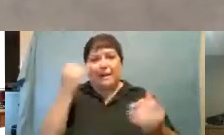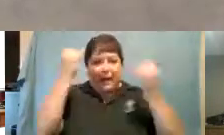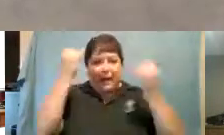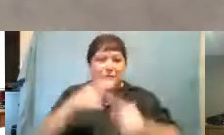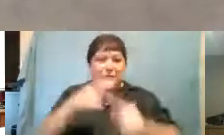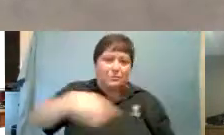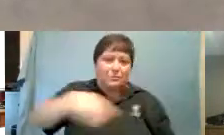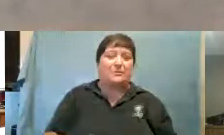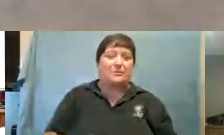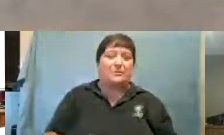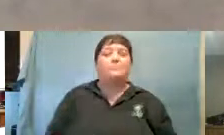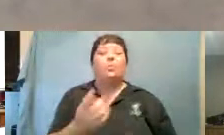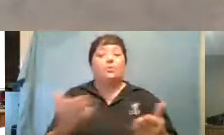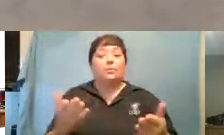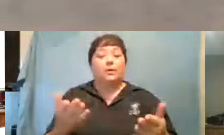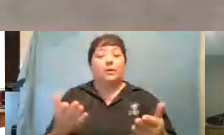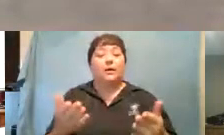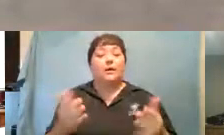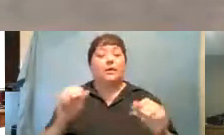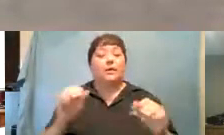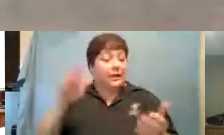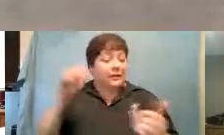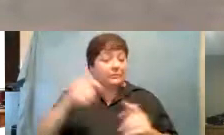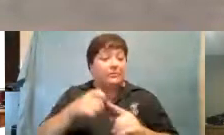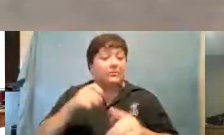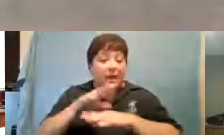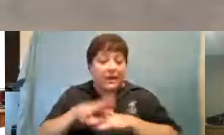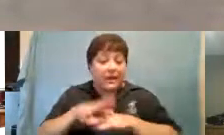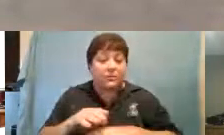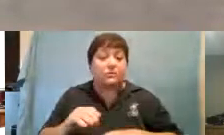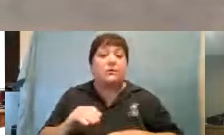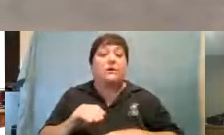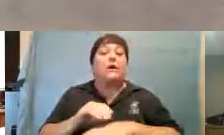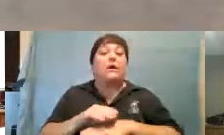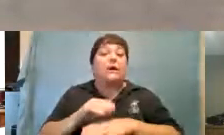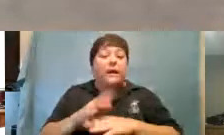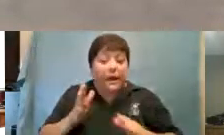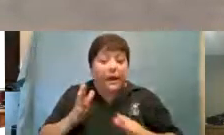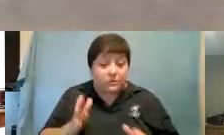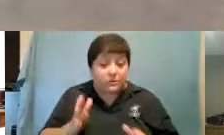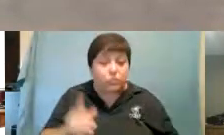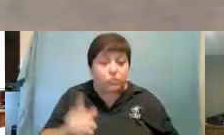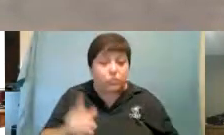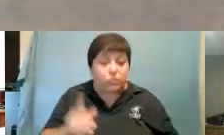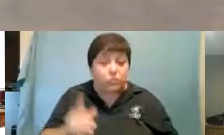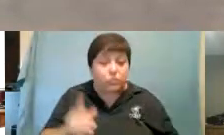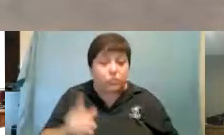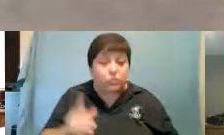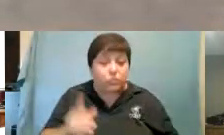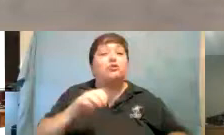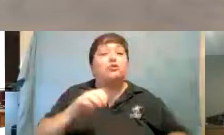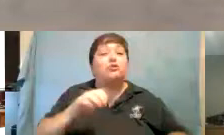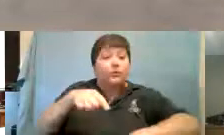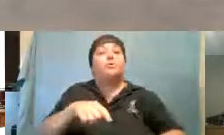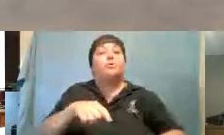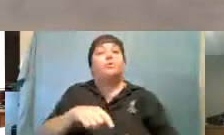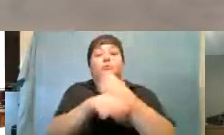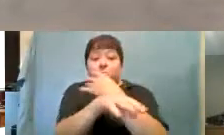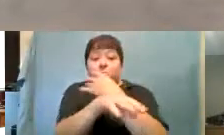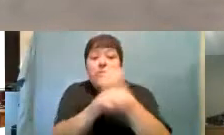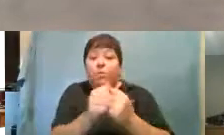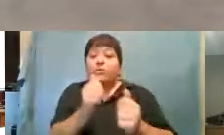that you can expect from your counselors is that they should be hosting those drop-in times that you're requesting. So I hope that's helpful